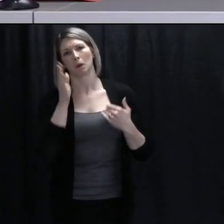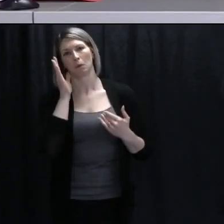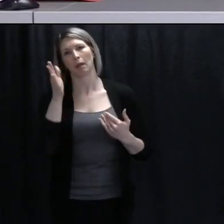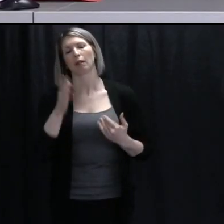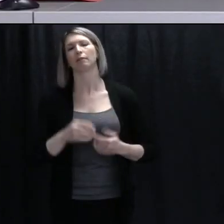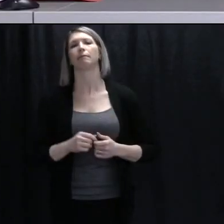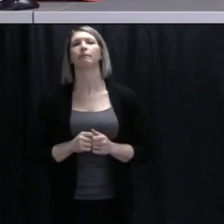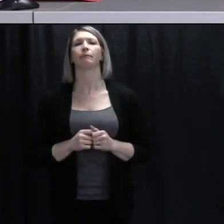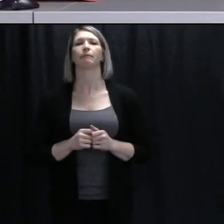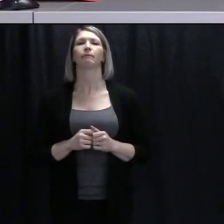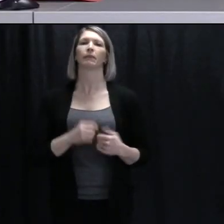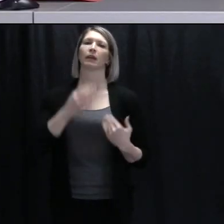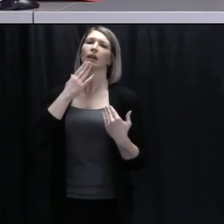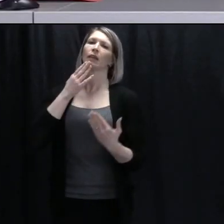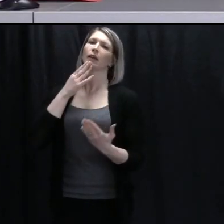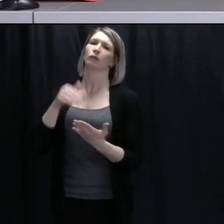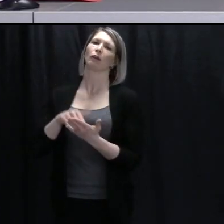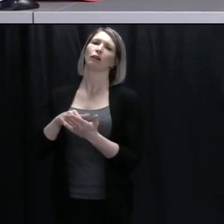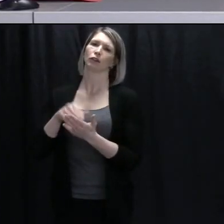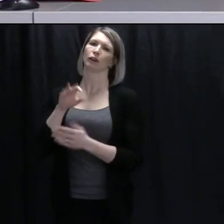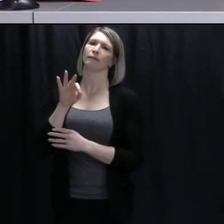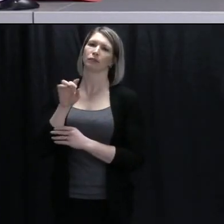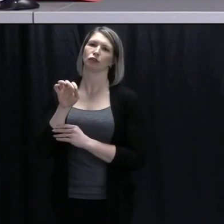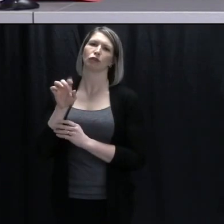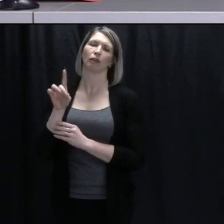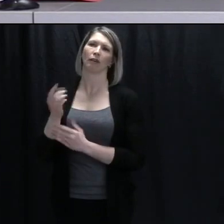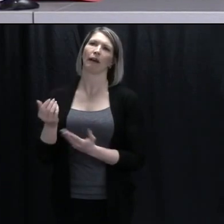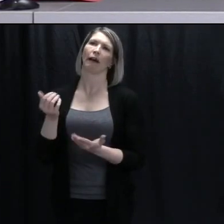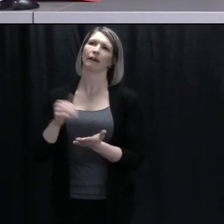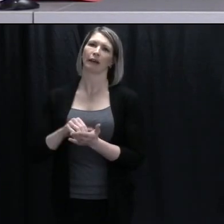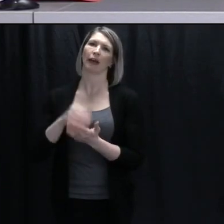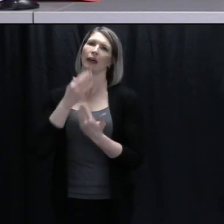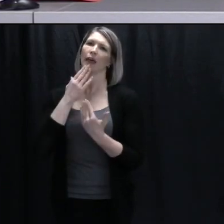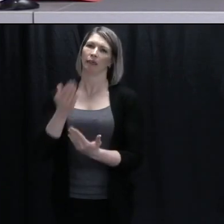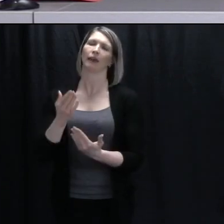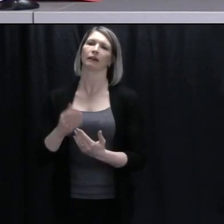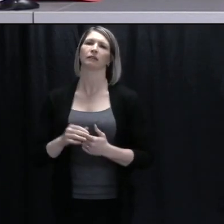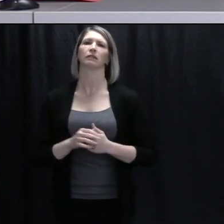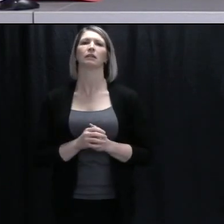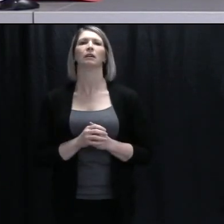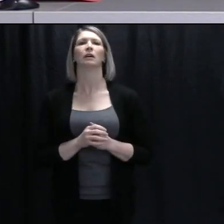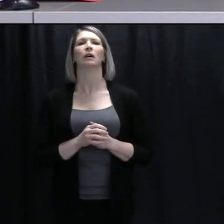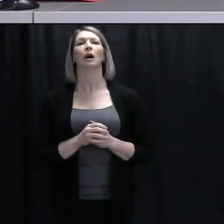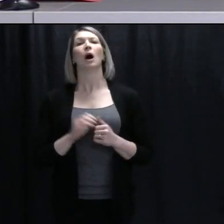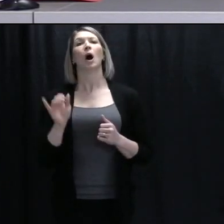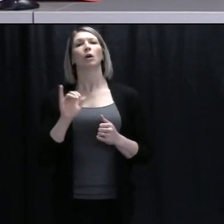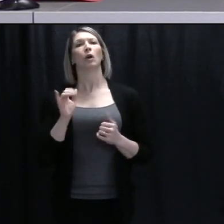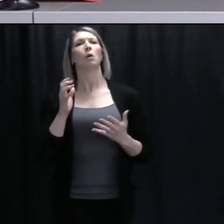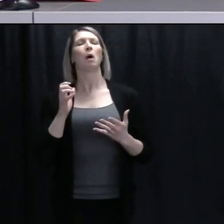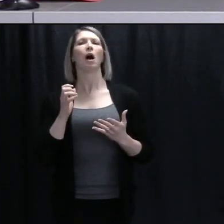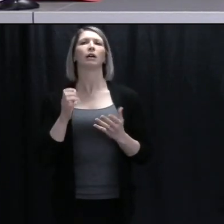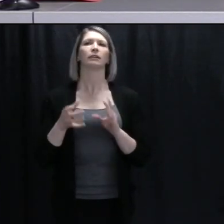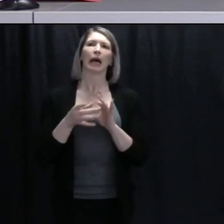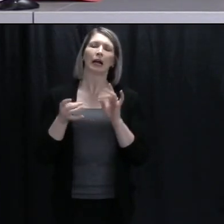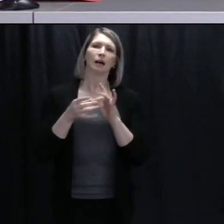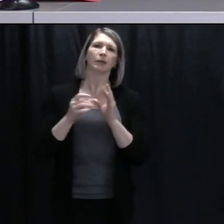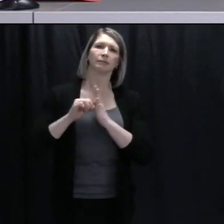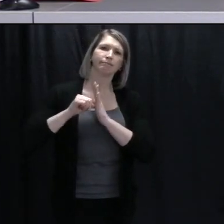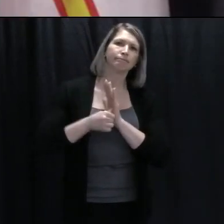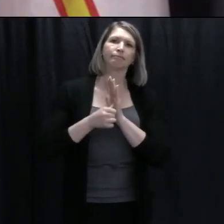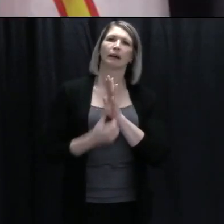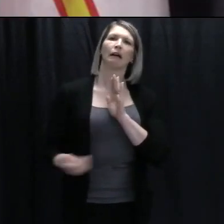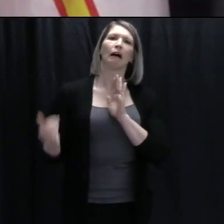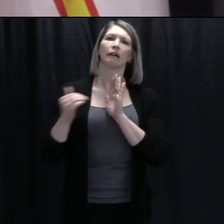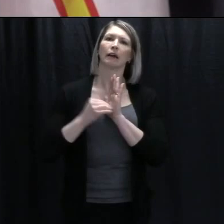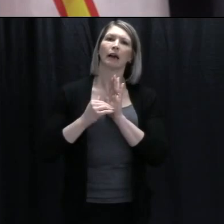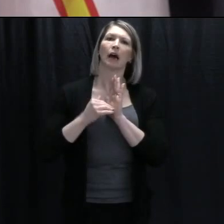Well, thank you once again, Dr. Fitzgerald. And I also want to reiterate some of the comments that was been made by Dr. Fitzgerald in her opening